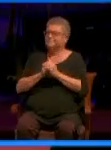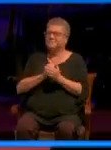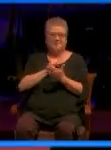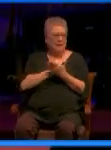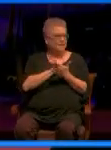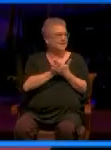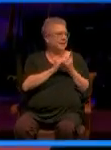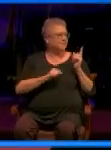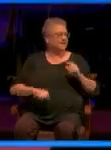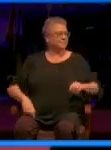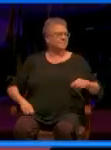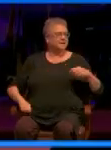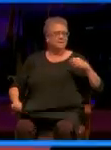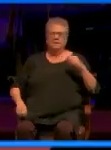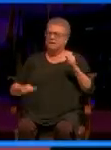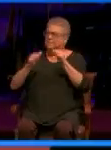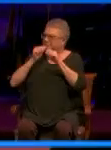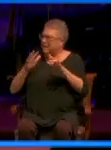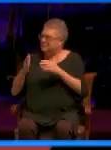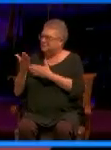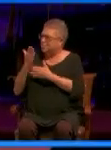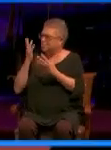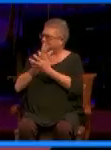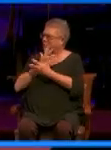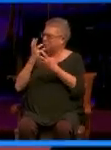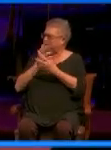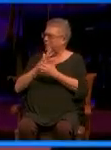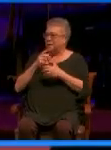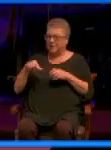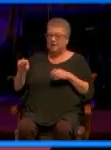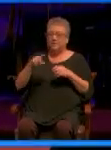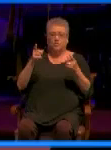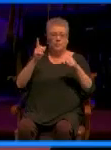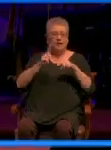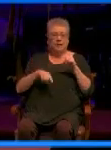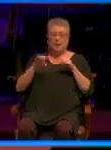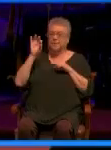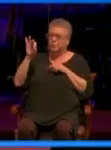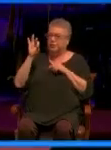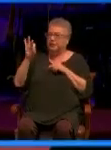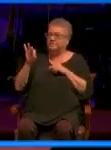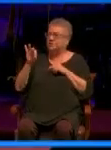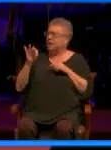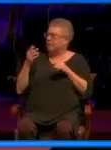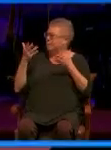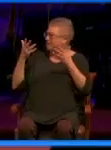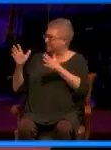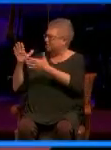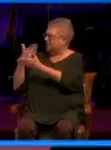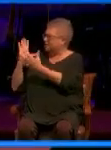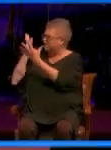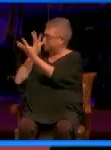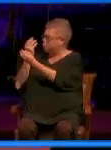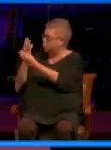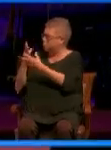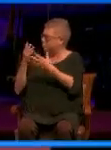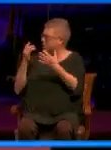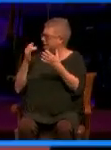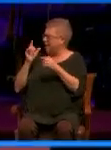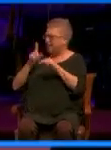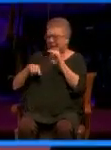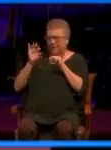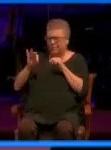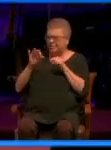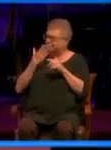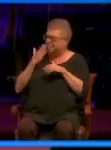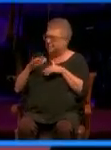Amen. Amen. What a blessing this morning already. If you can't preach after that, you ought to quit, right? Like just quit. If you have your Bible